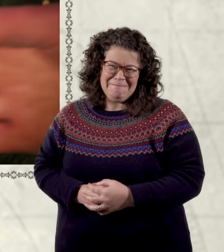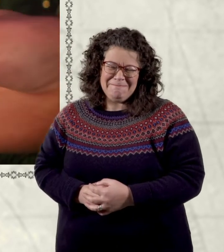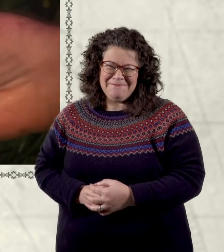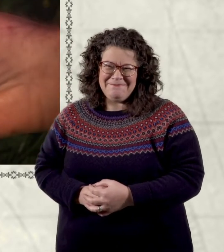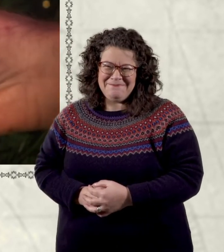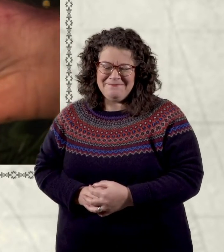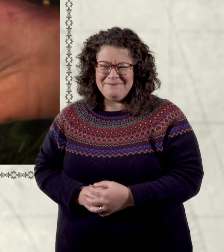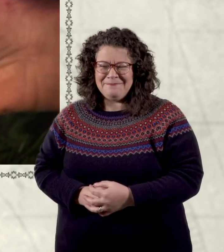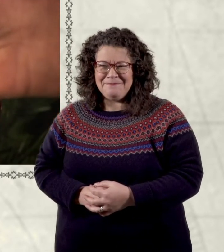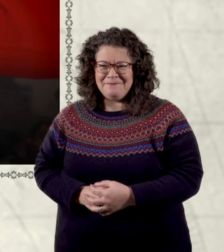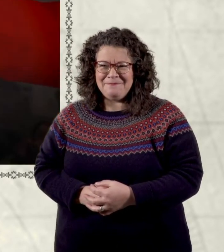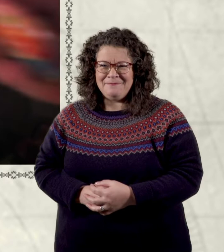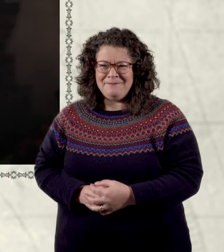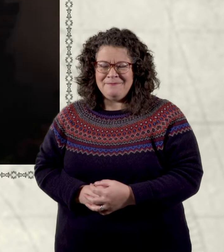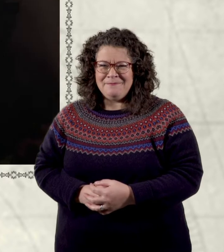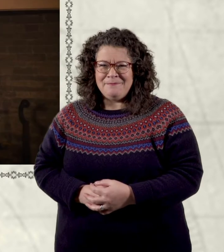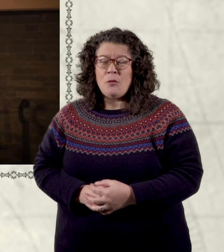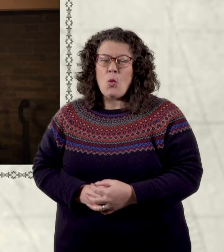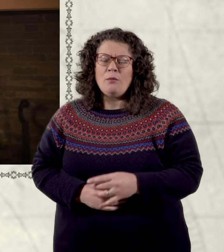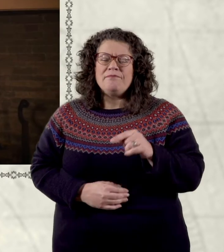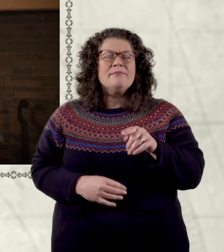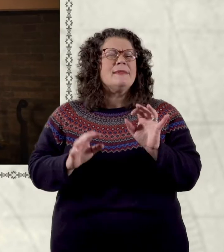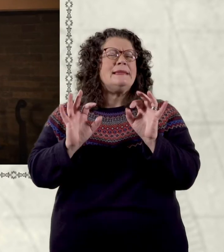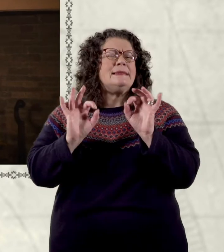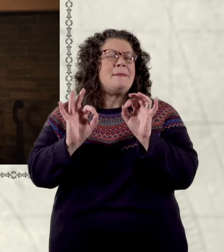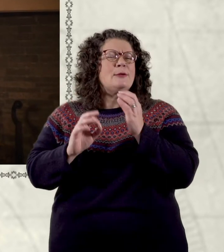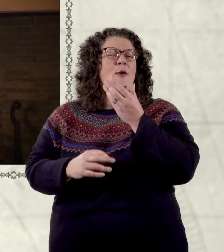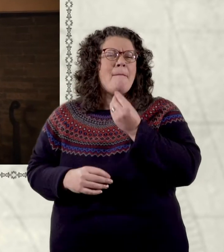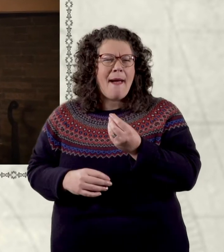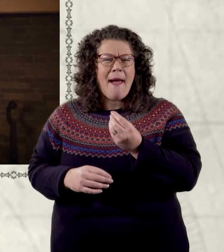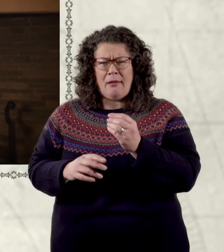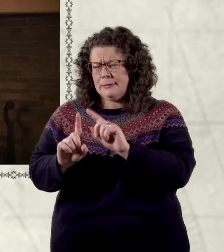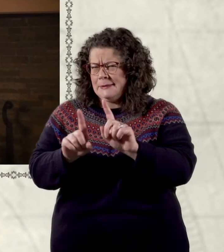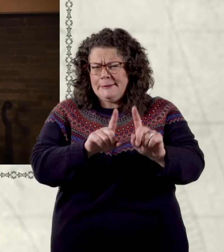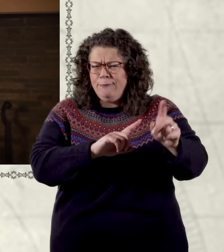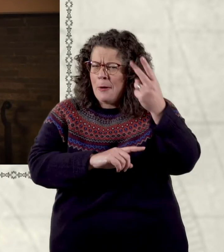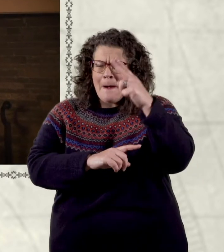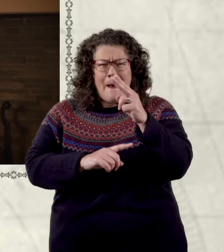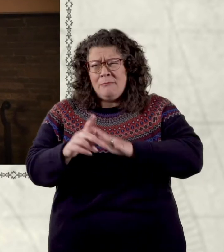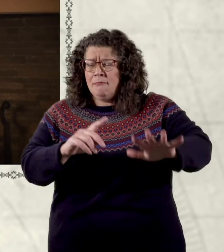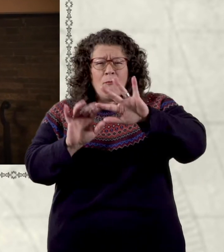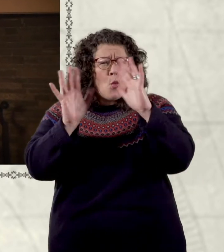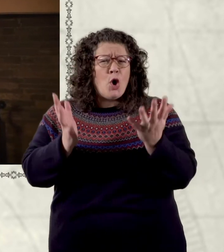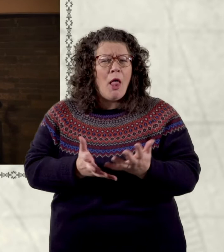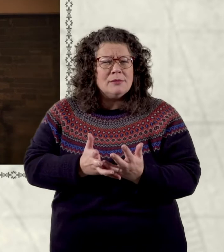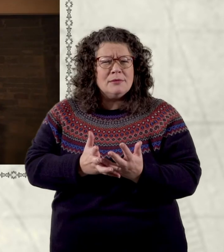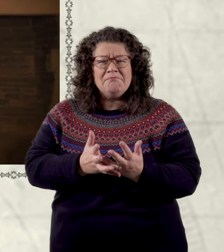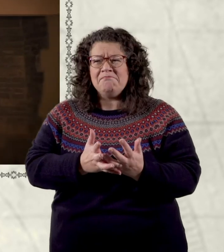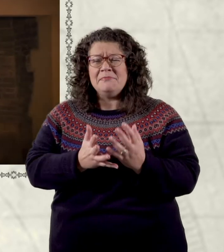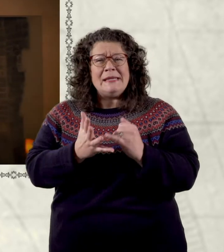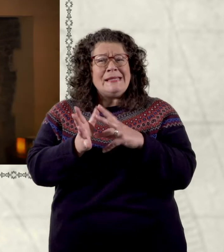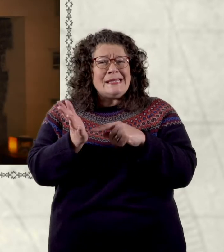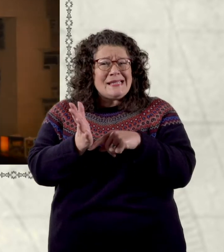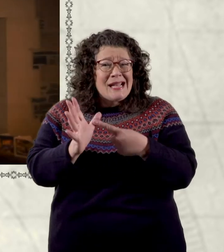Now, this special man has different names all over the world. Santa